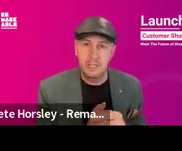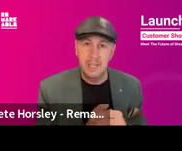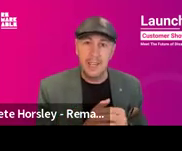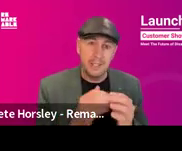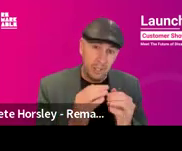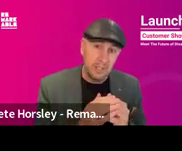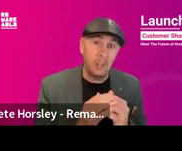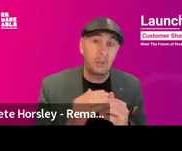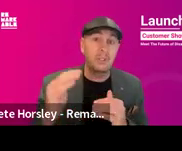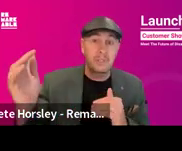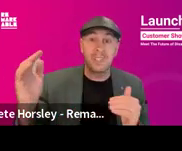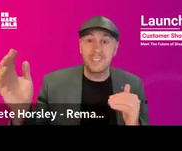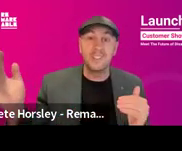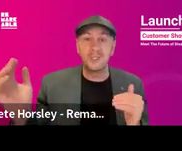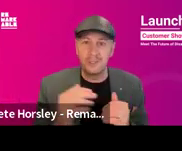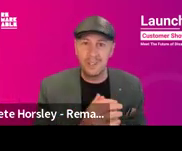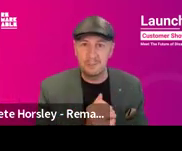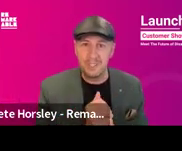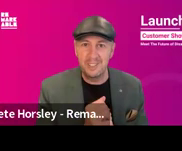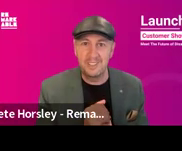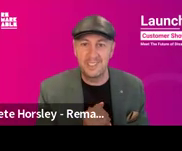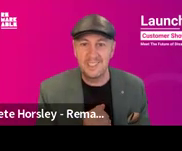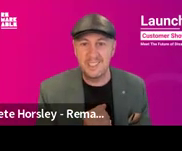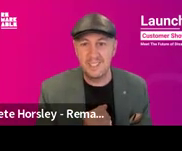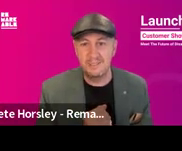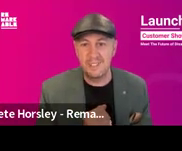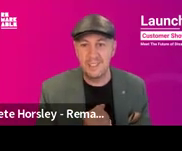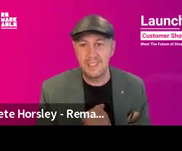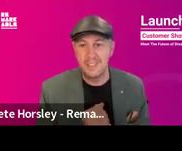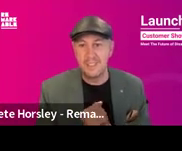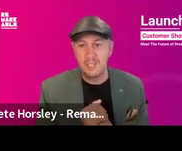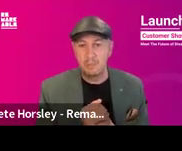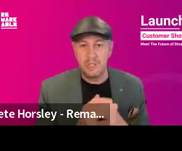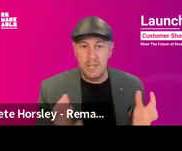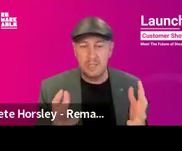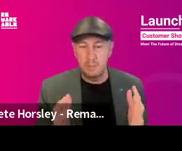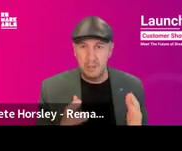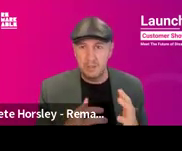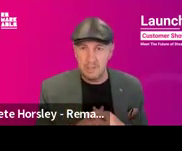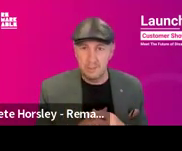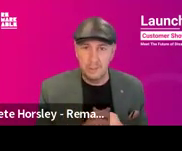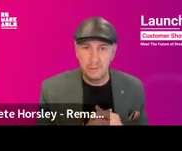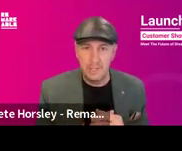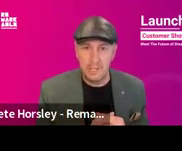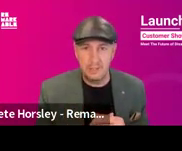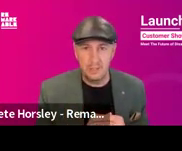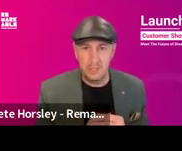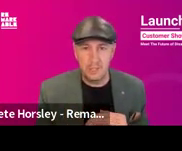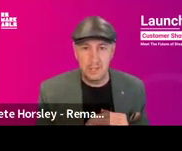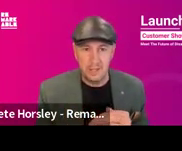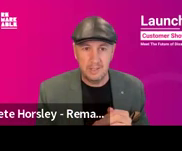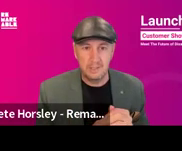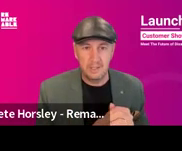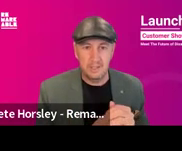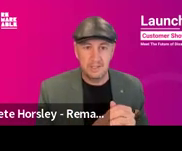now. And it's going to even continue in its significance. But sadly, the benefits of these